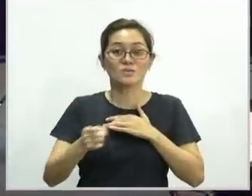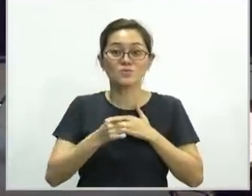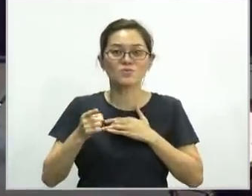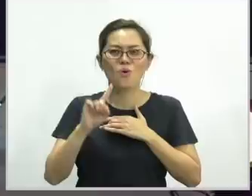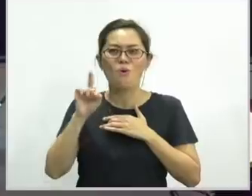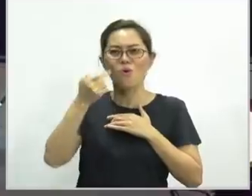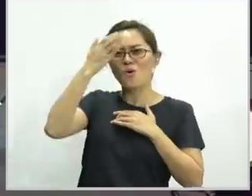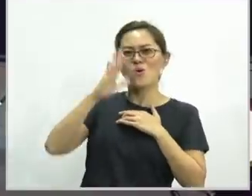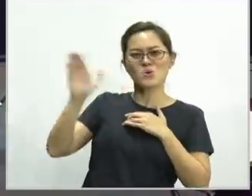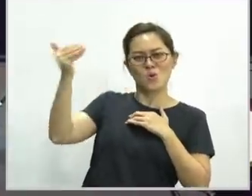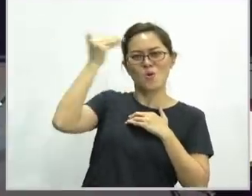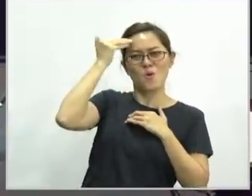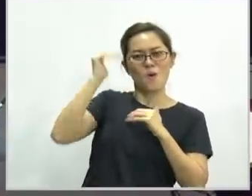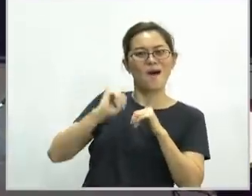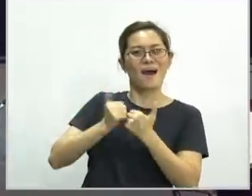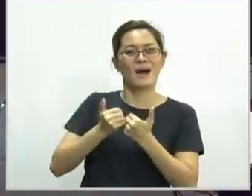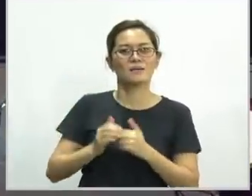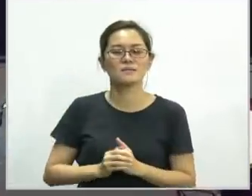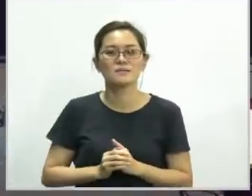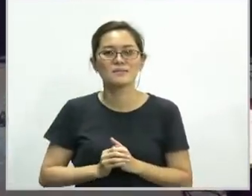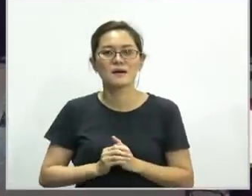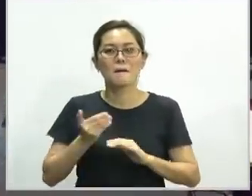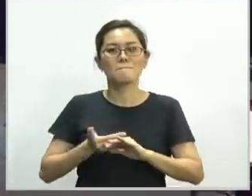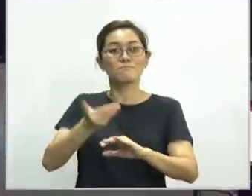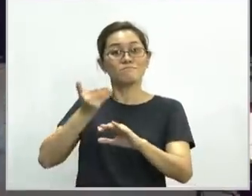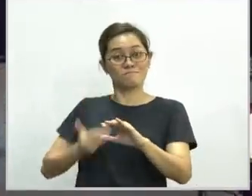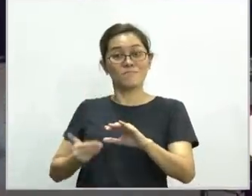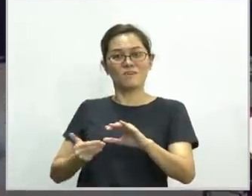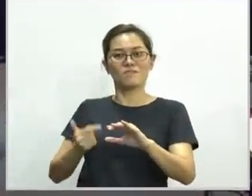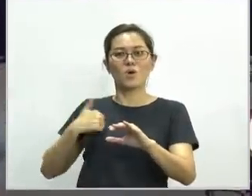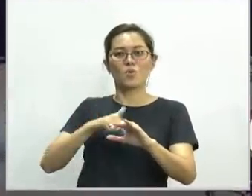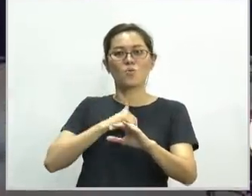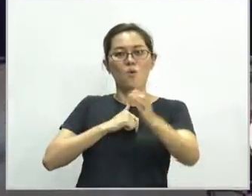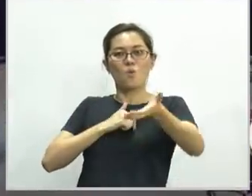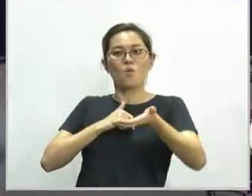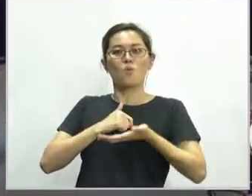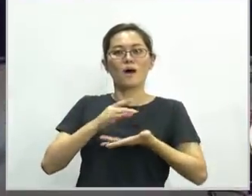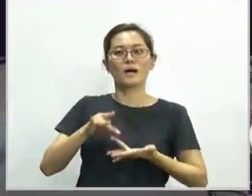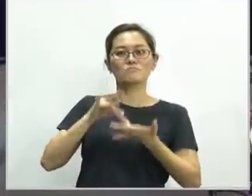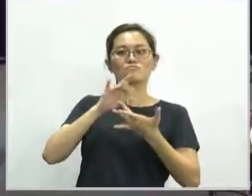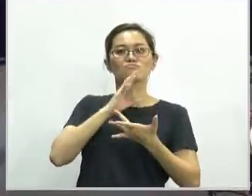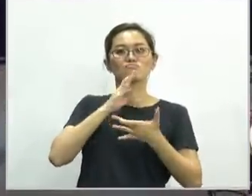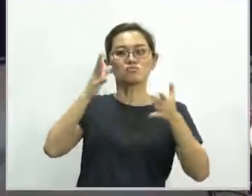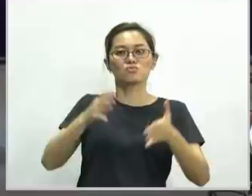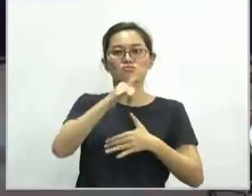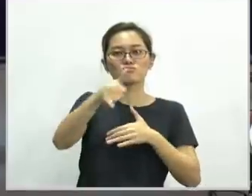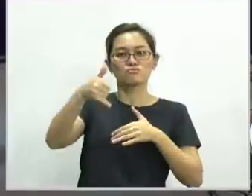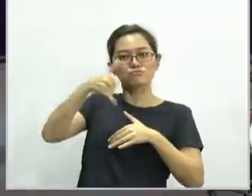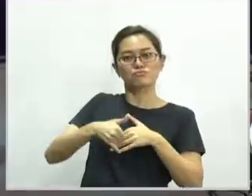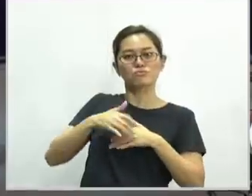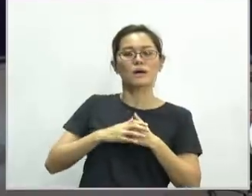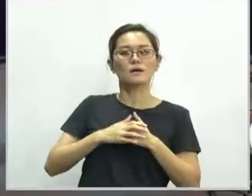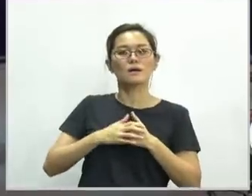only God knows how. But before we welcome this special speaker to come on stage,